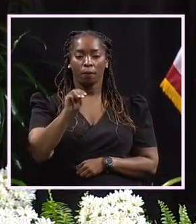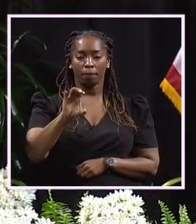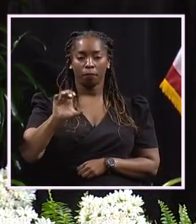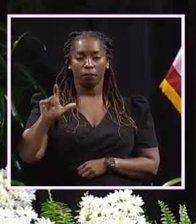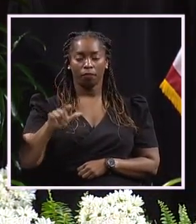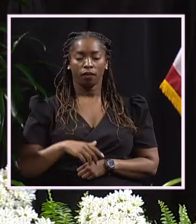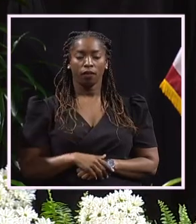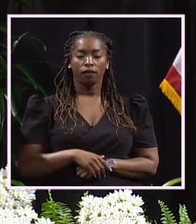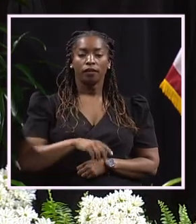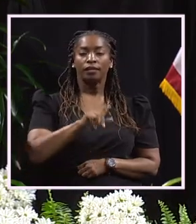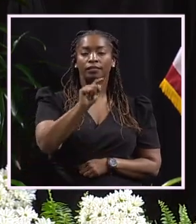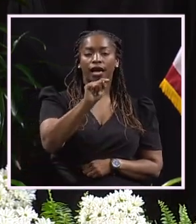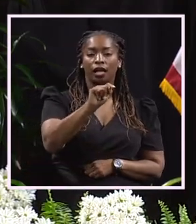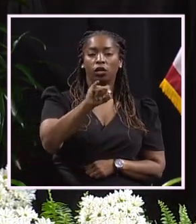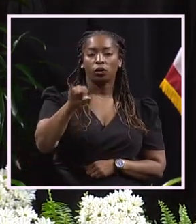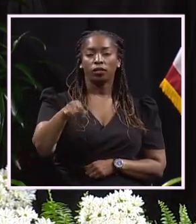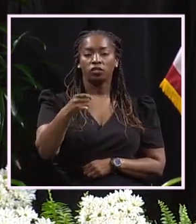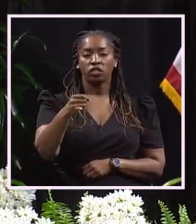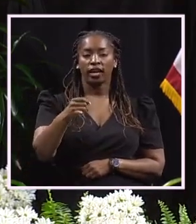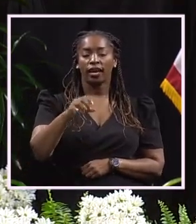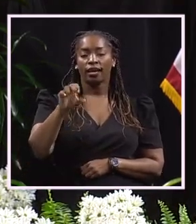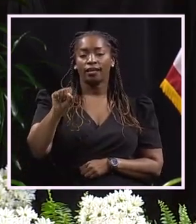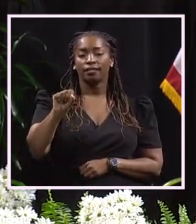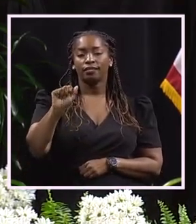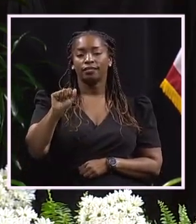Tyler J. Salinas,